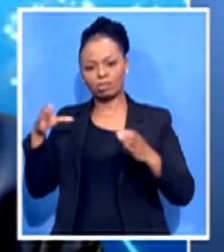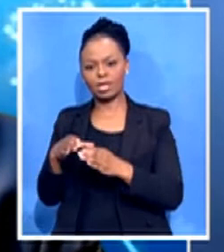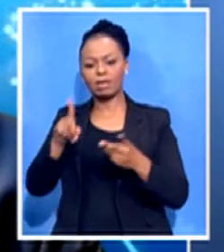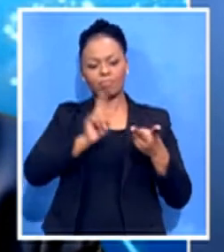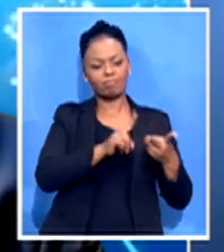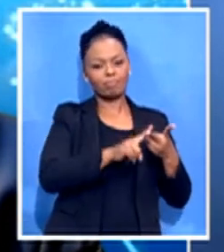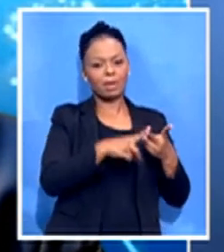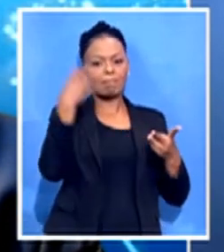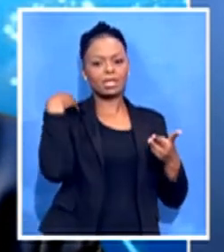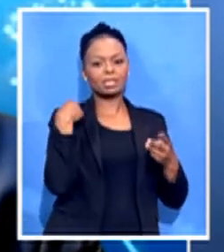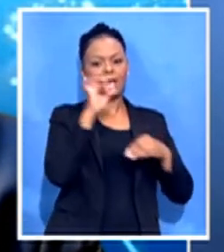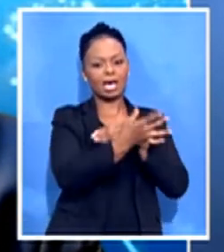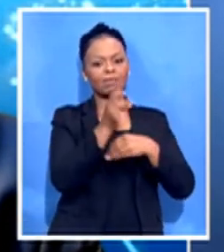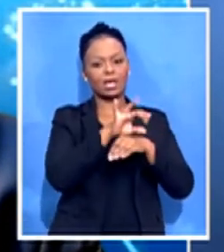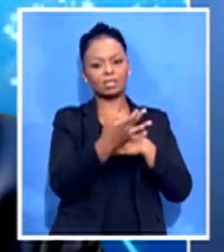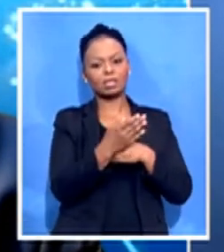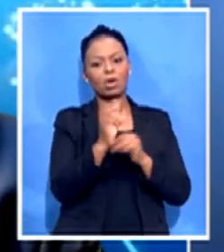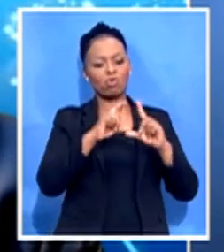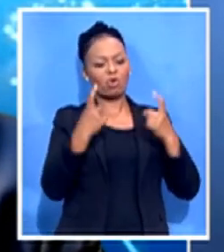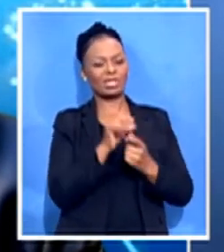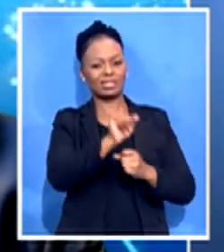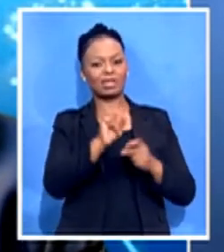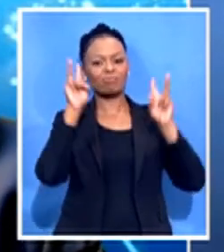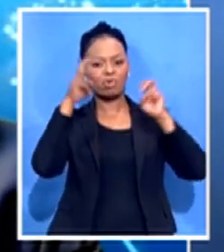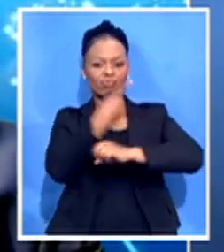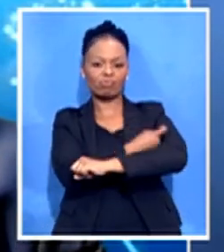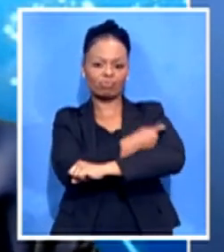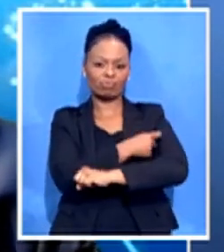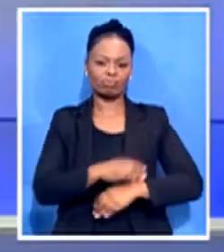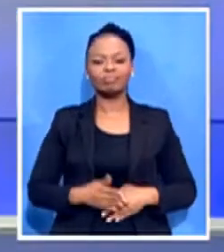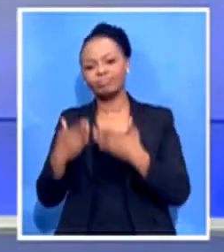vaccines. Thanks once again. You're welcome. Let's take